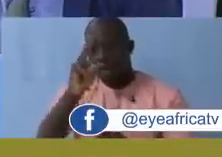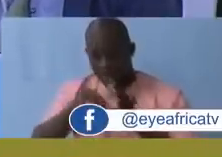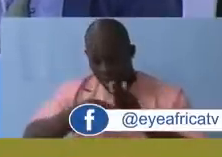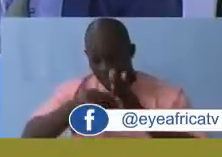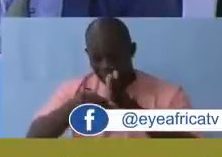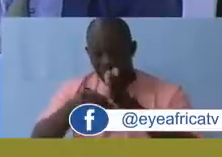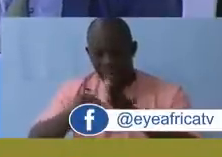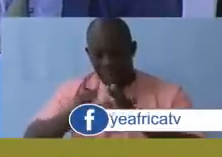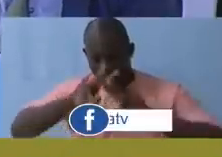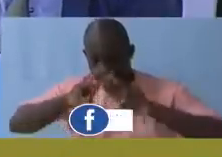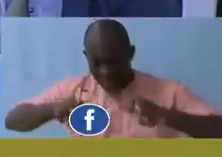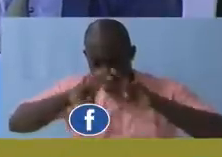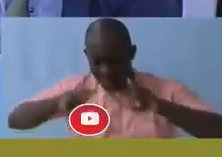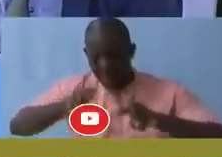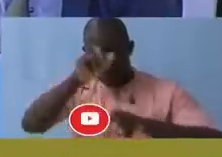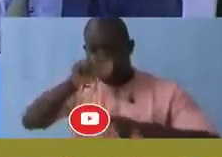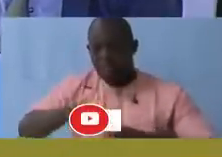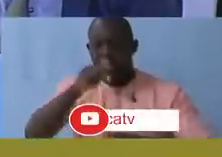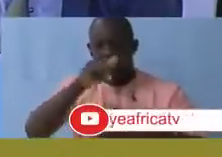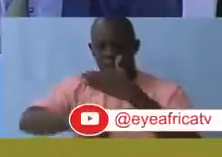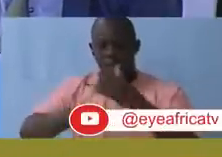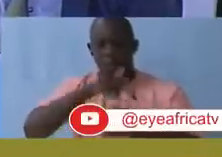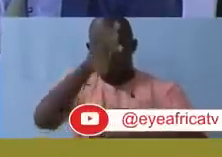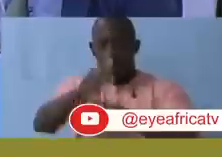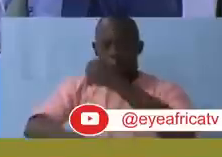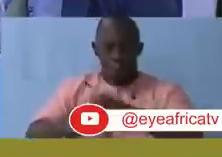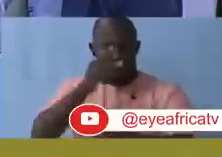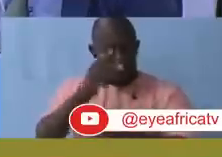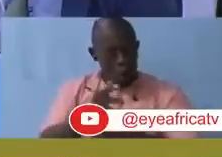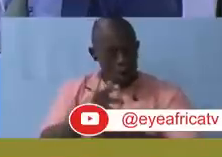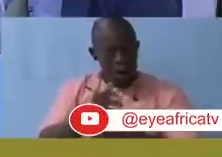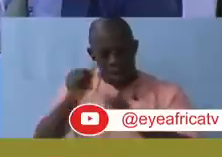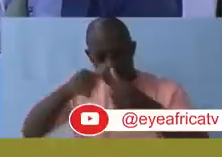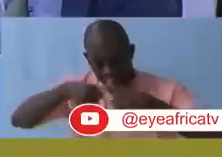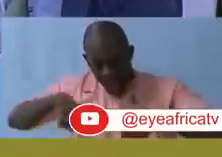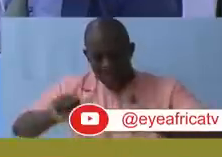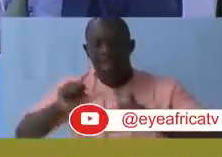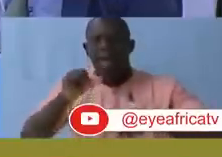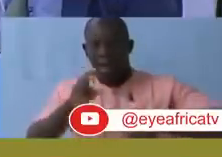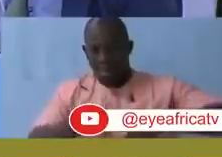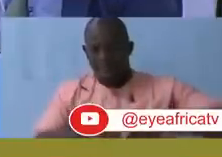AIDS? I know Suleiman.